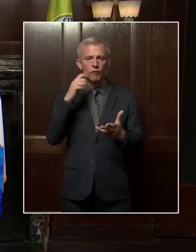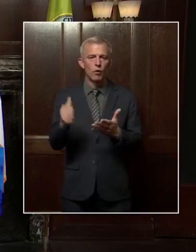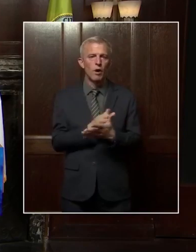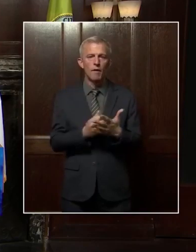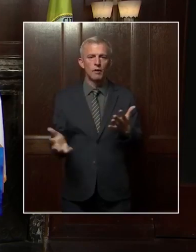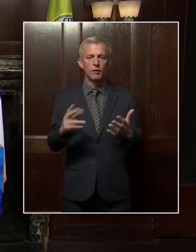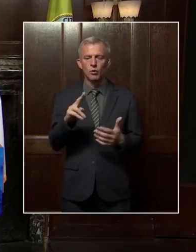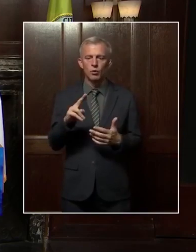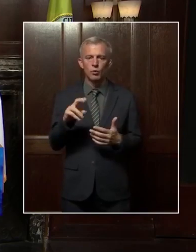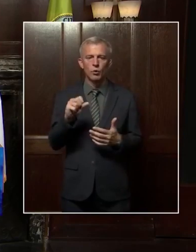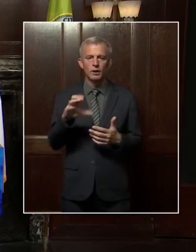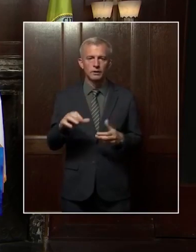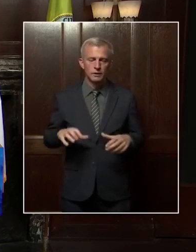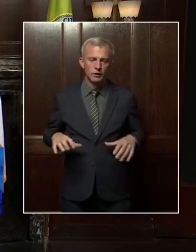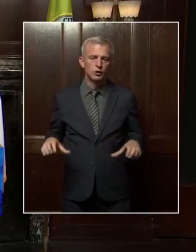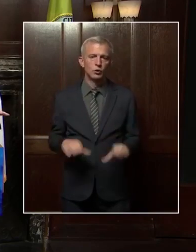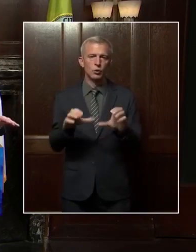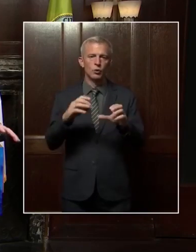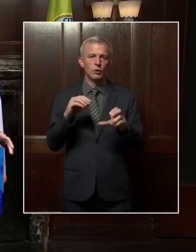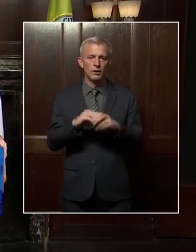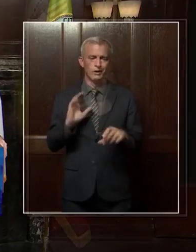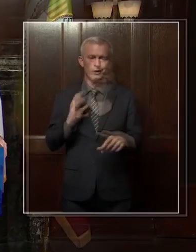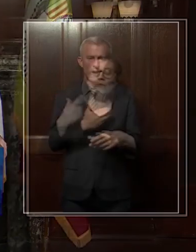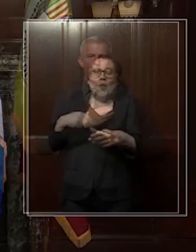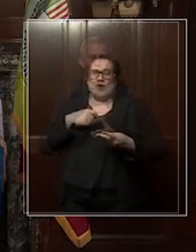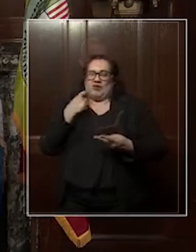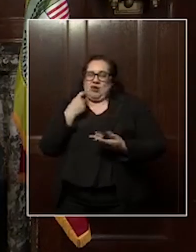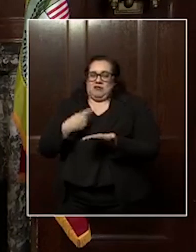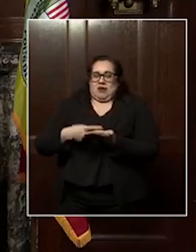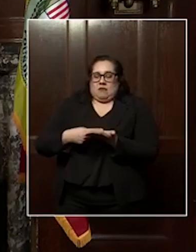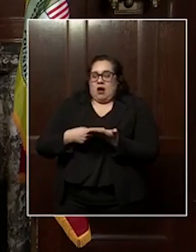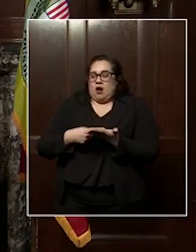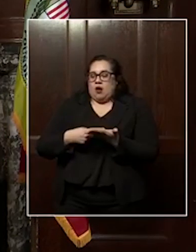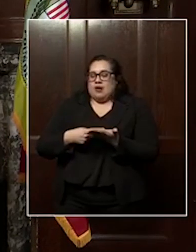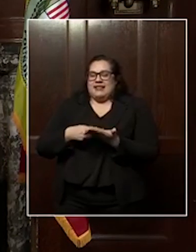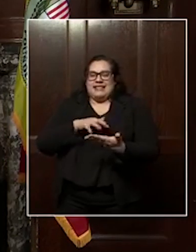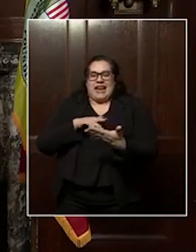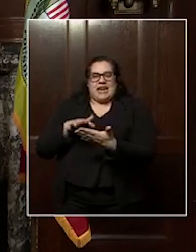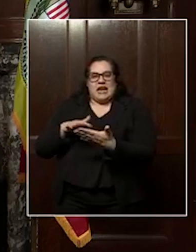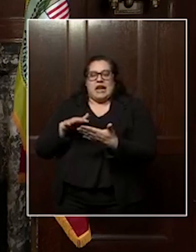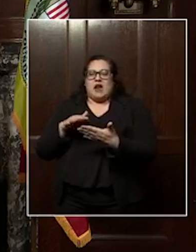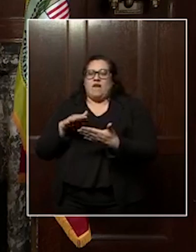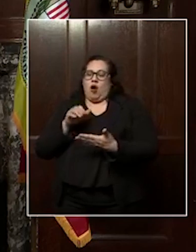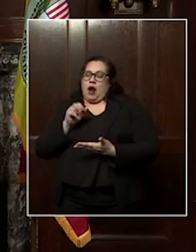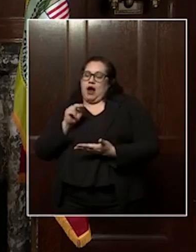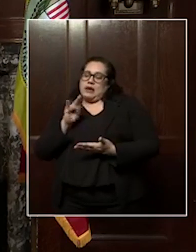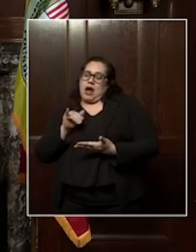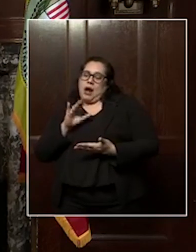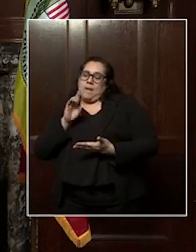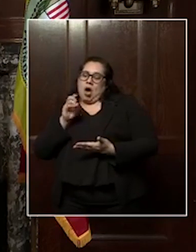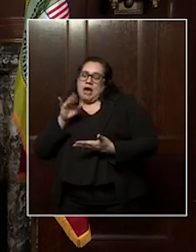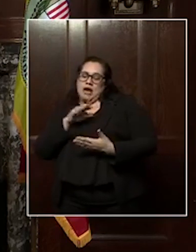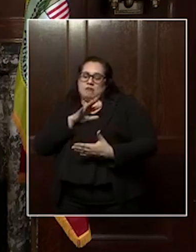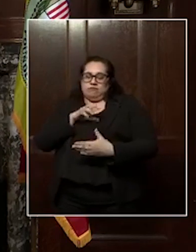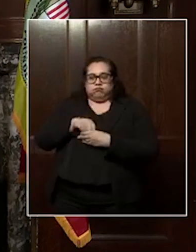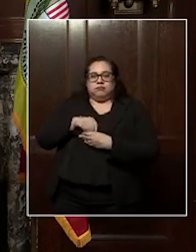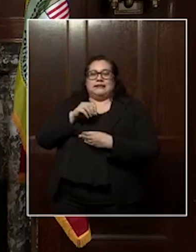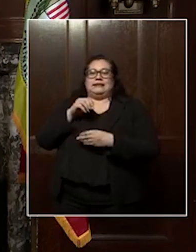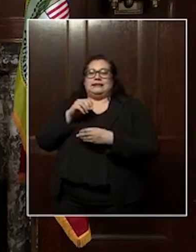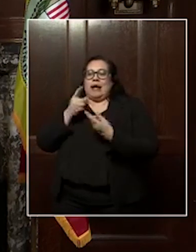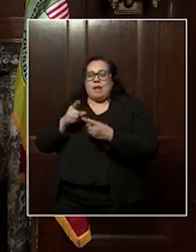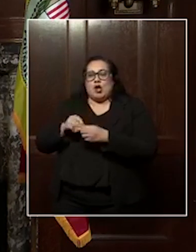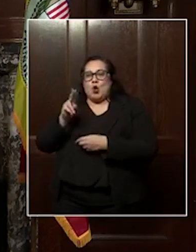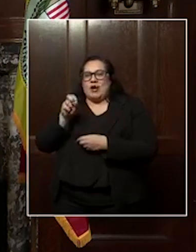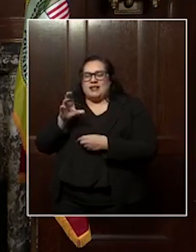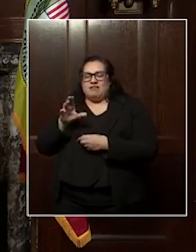doing and our incredible academic community across Los Angeles. The study for the antibodies, what have you, at USC. Wondering when can